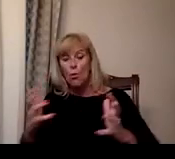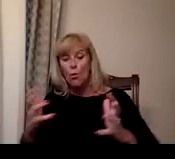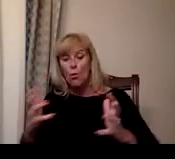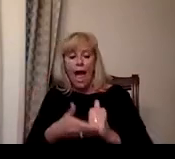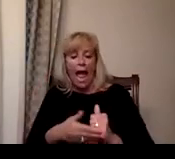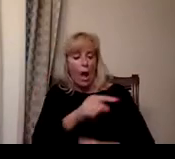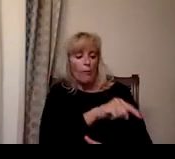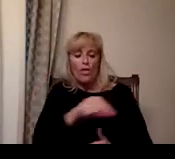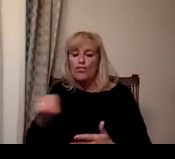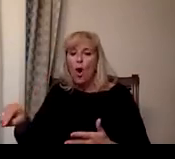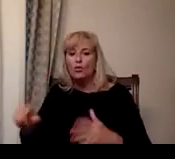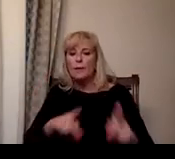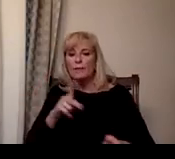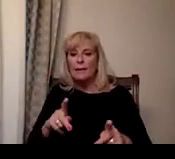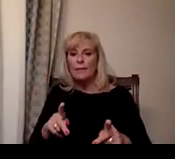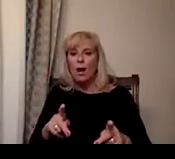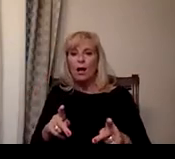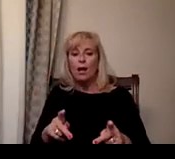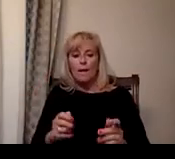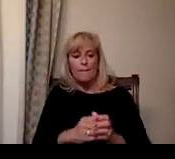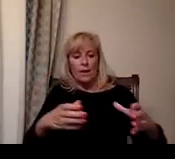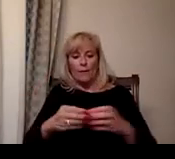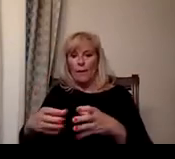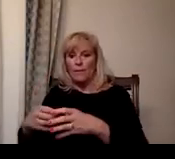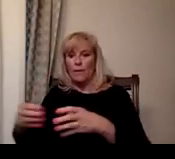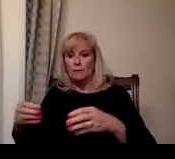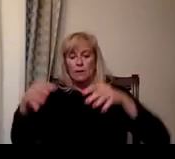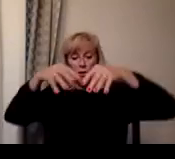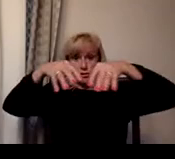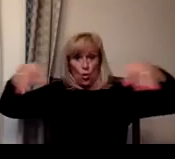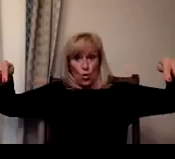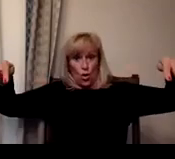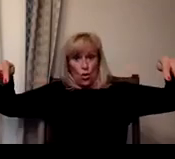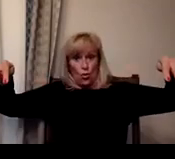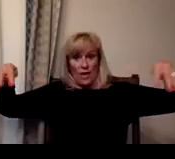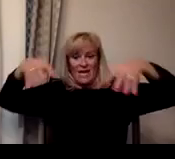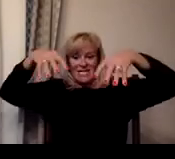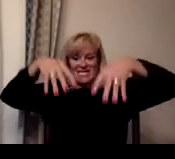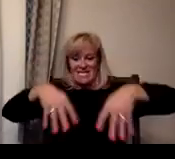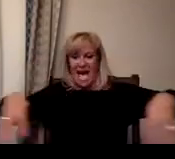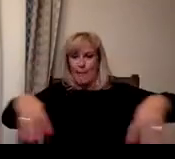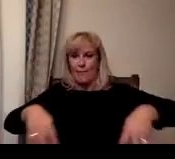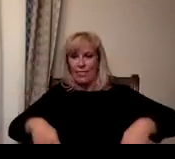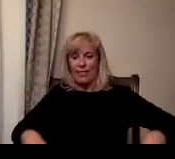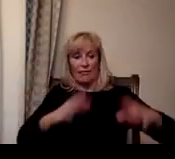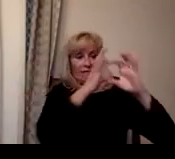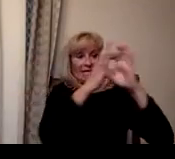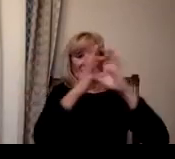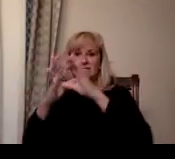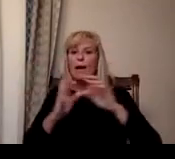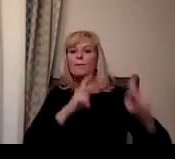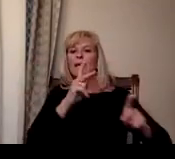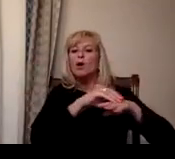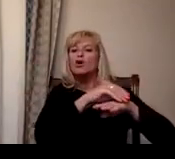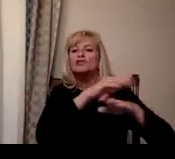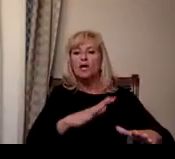a team? Well, that's what we call depth, and we are going to pay you for that as well. So whatever your skill set is, we'll pay you. A